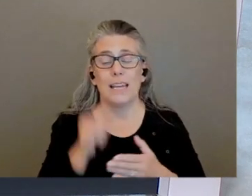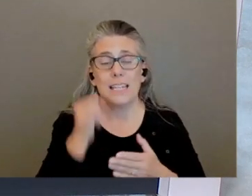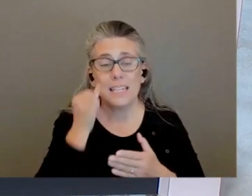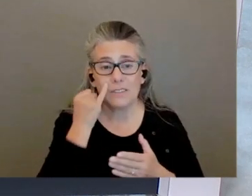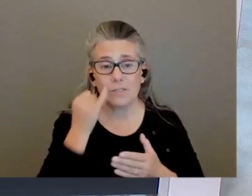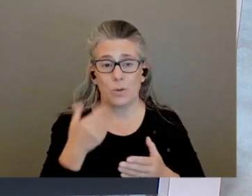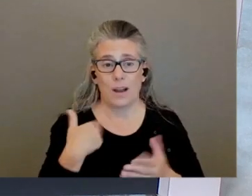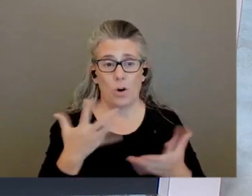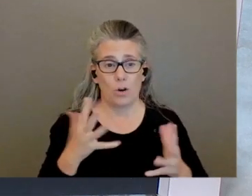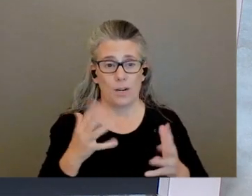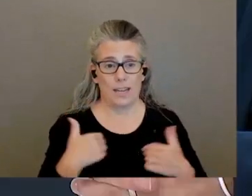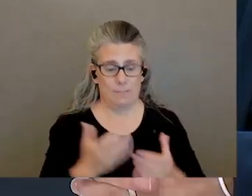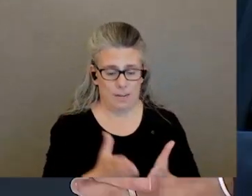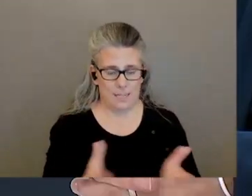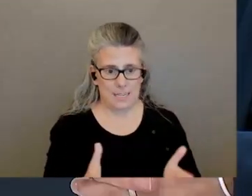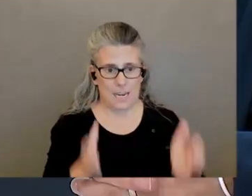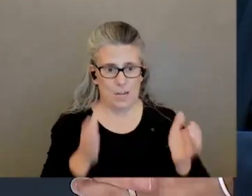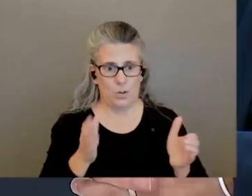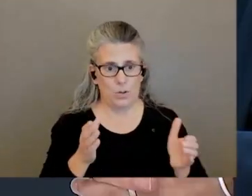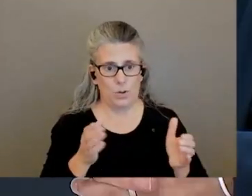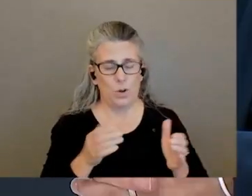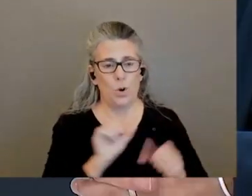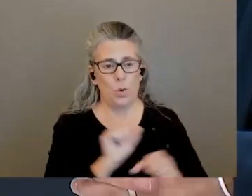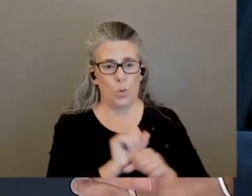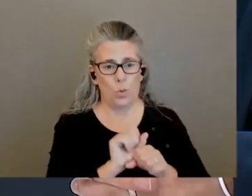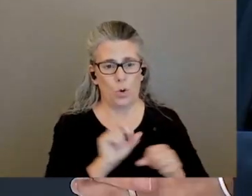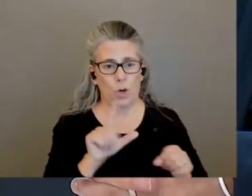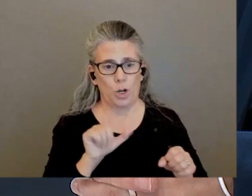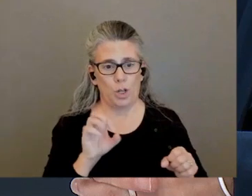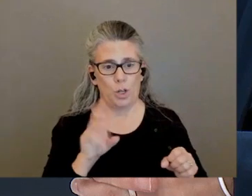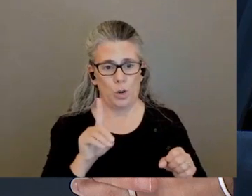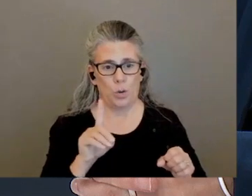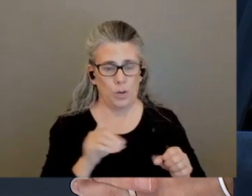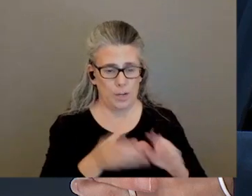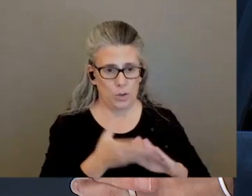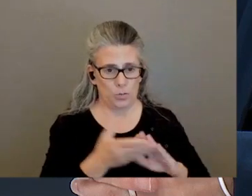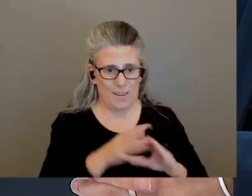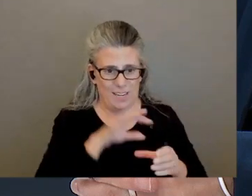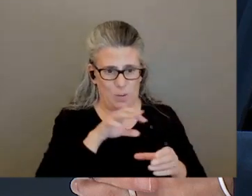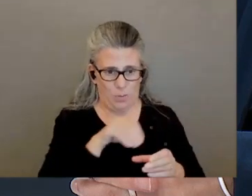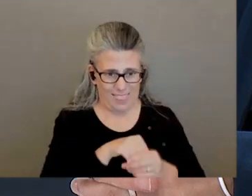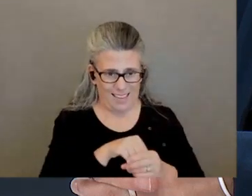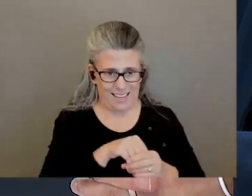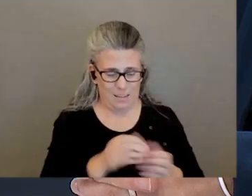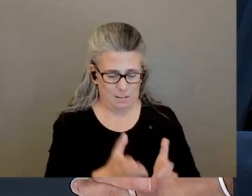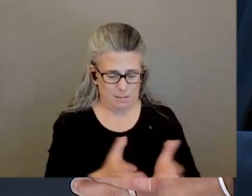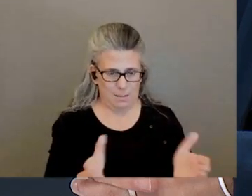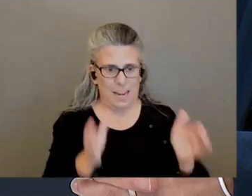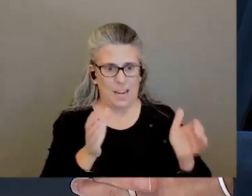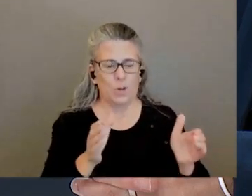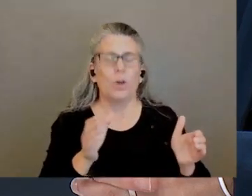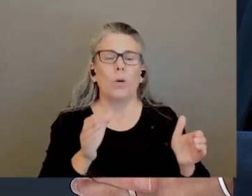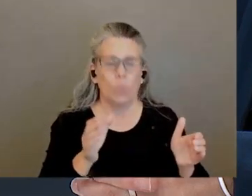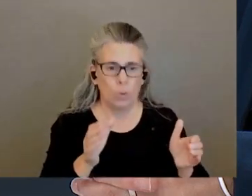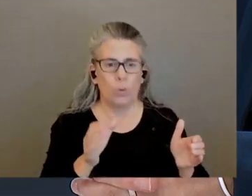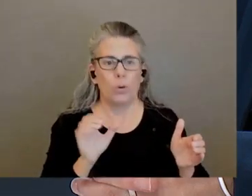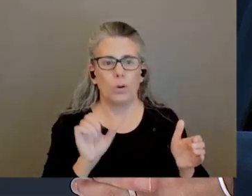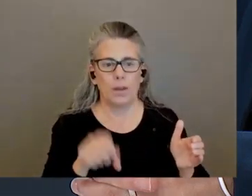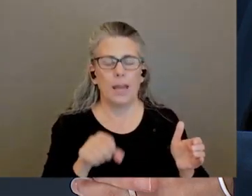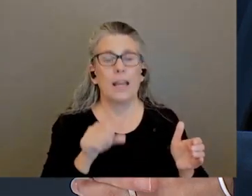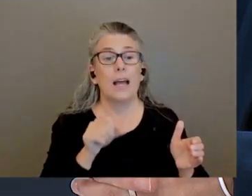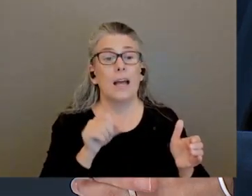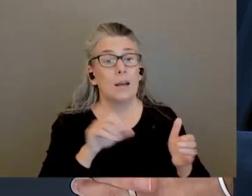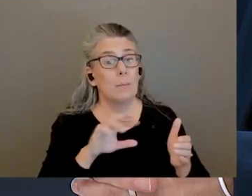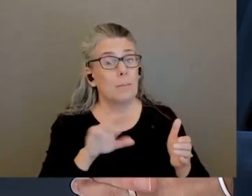you are running your application in a container, then the only thing you have is rebuild your